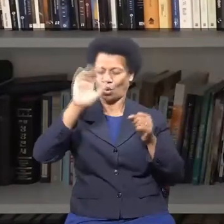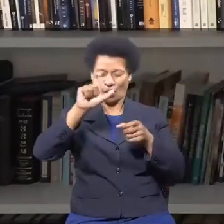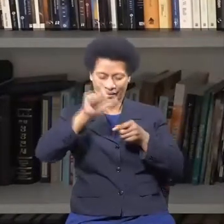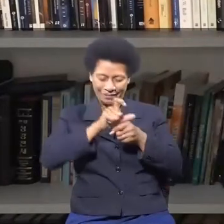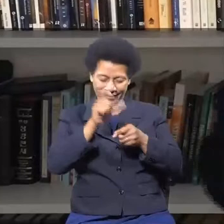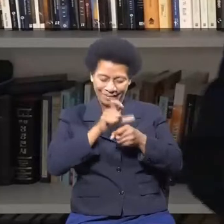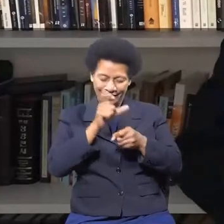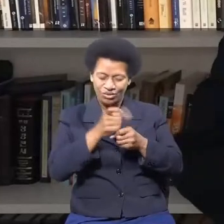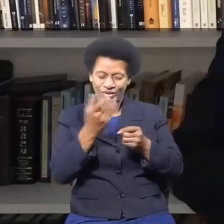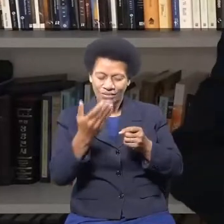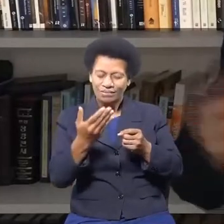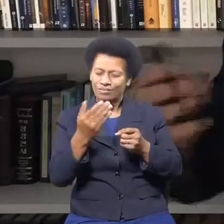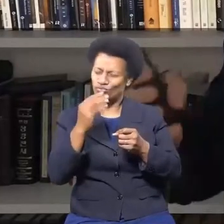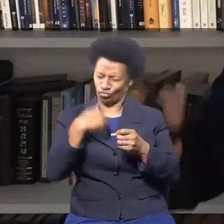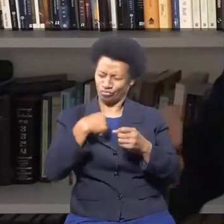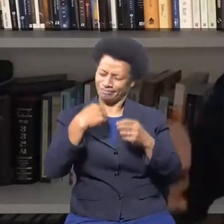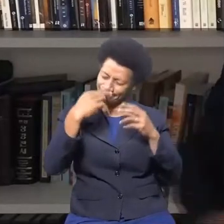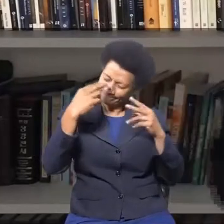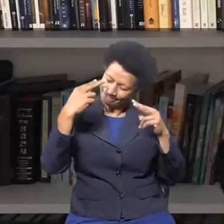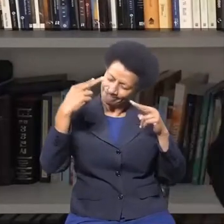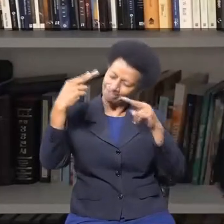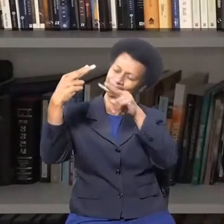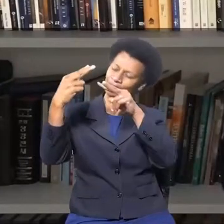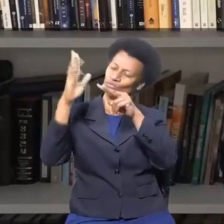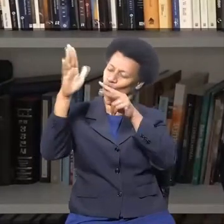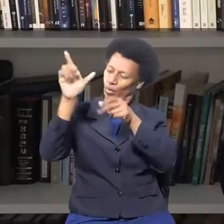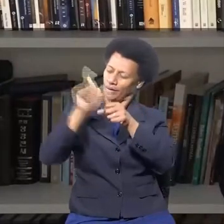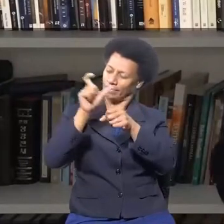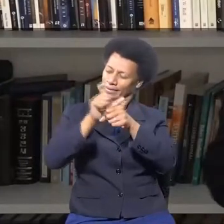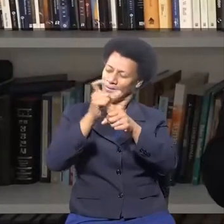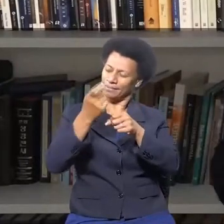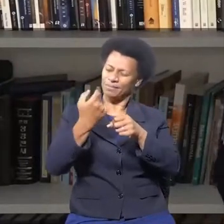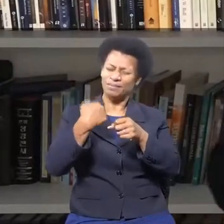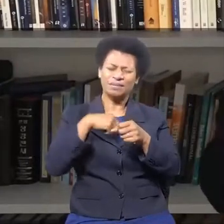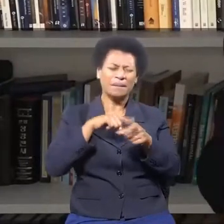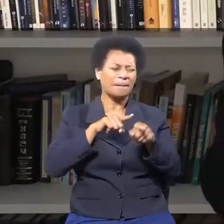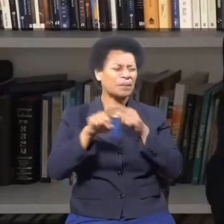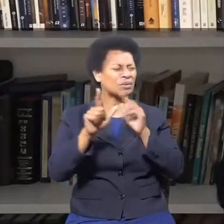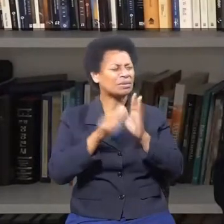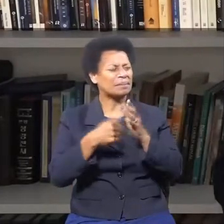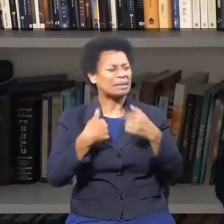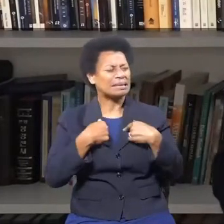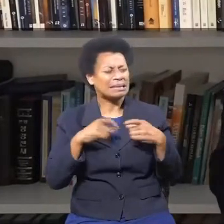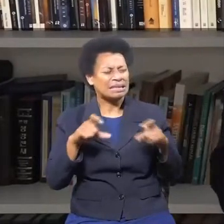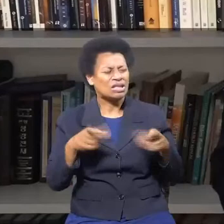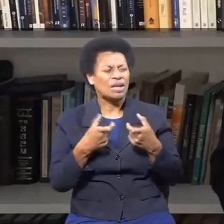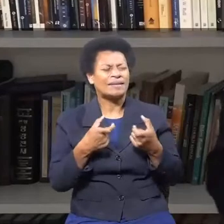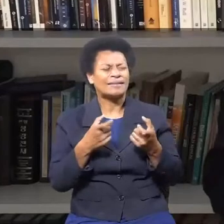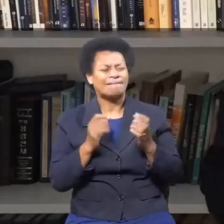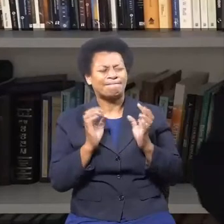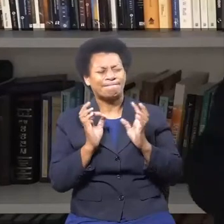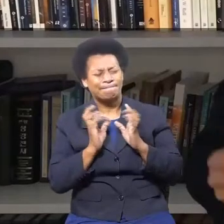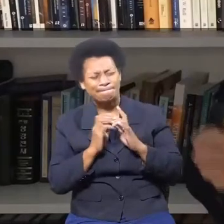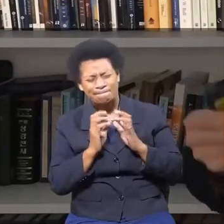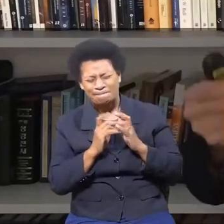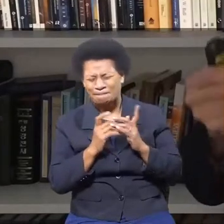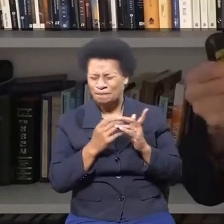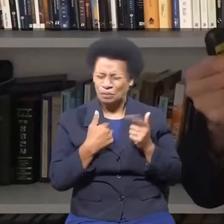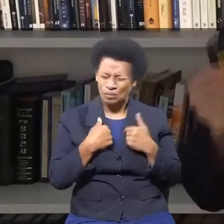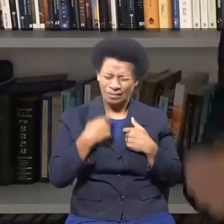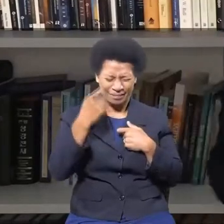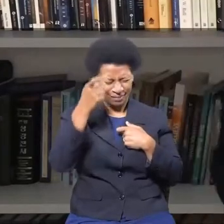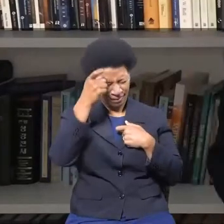your creation, to be awed by what you have created. Lord, sometimes we are challenged. We are challenged by whether